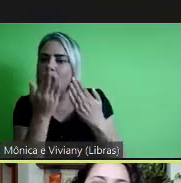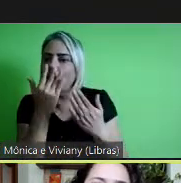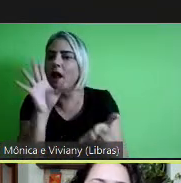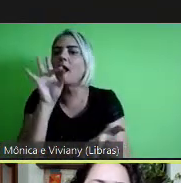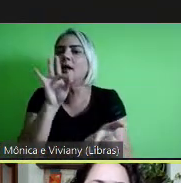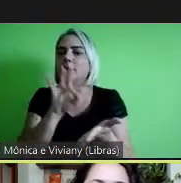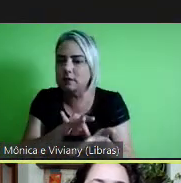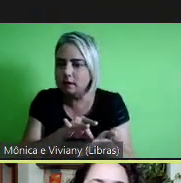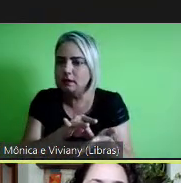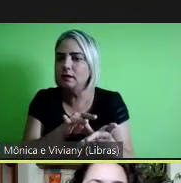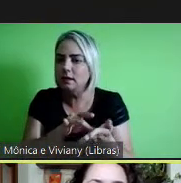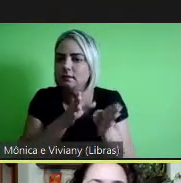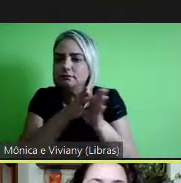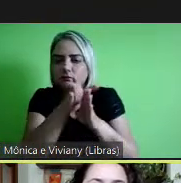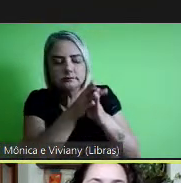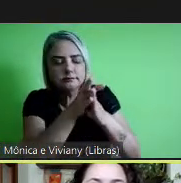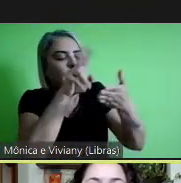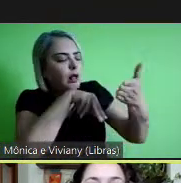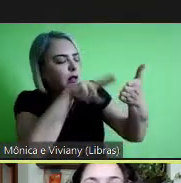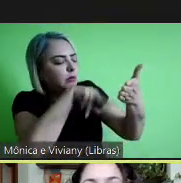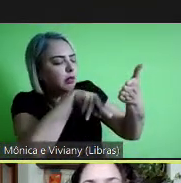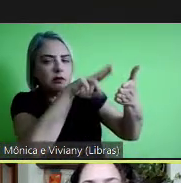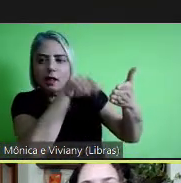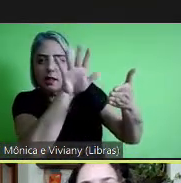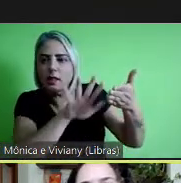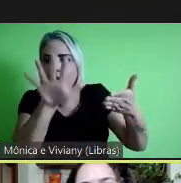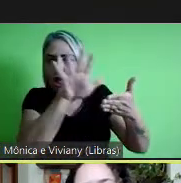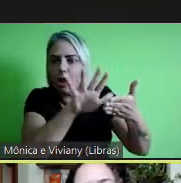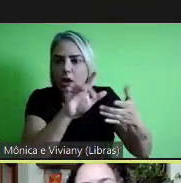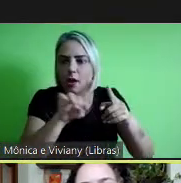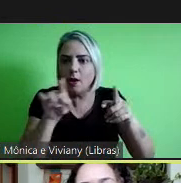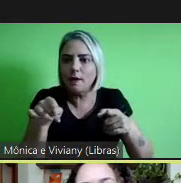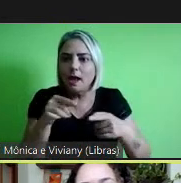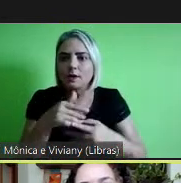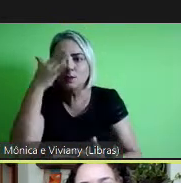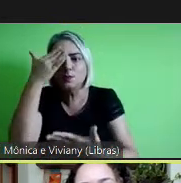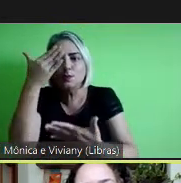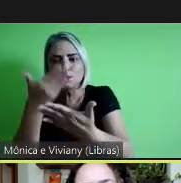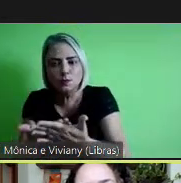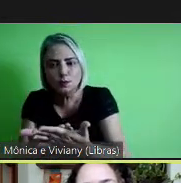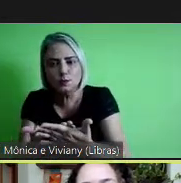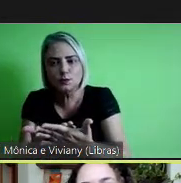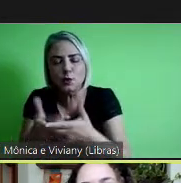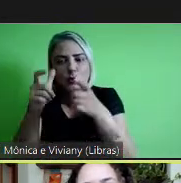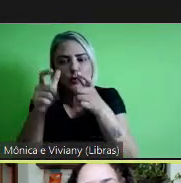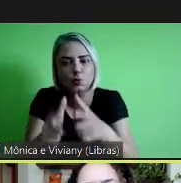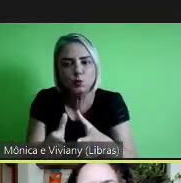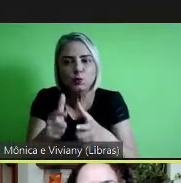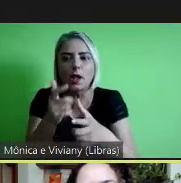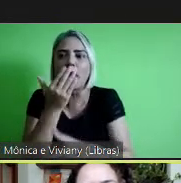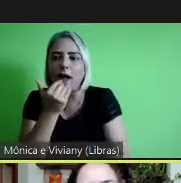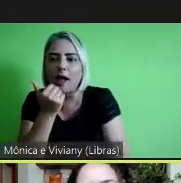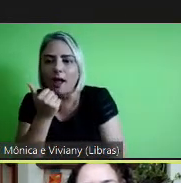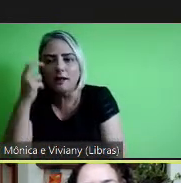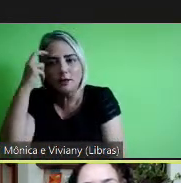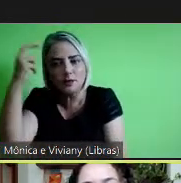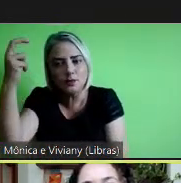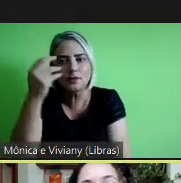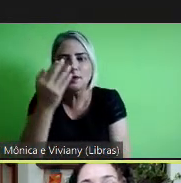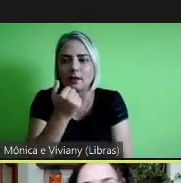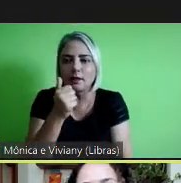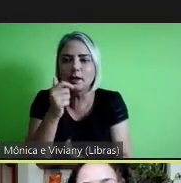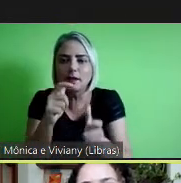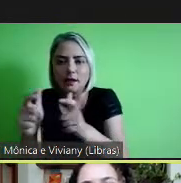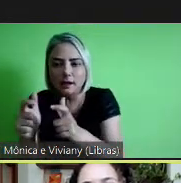guidance. These national guidelines as guides is important, but it's also important